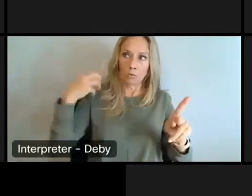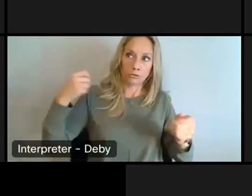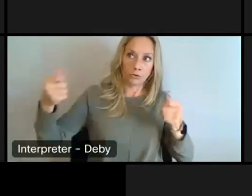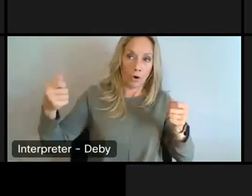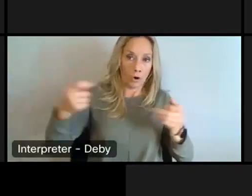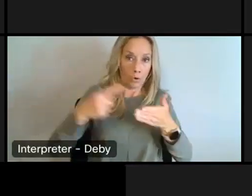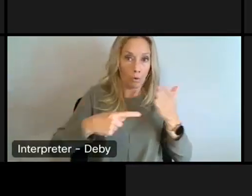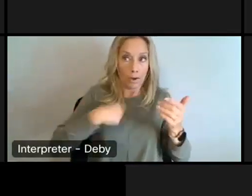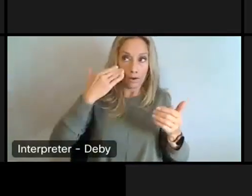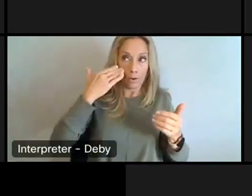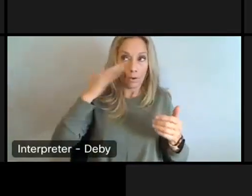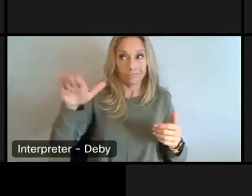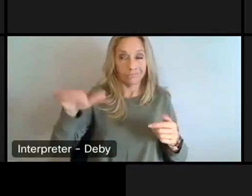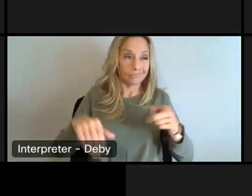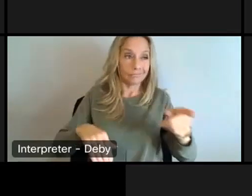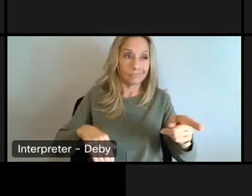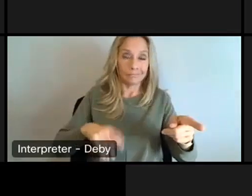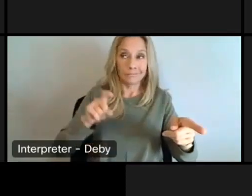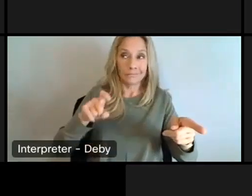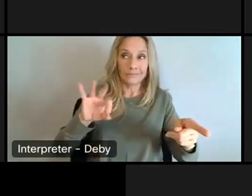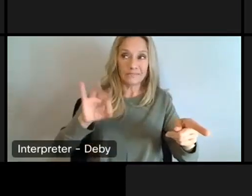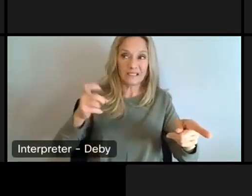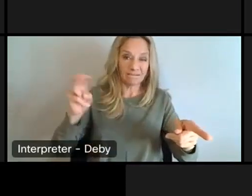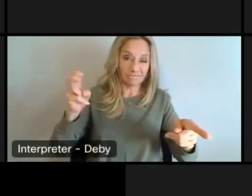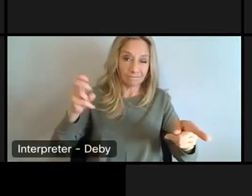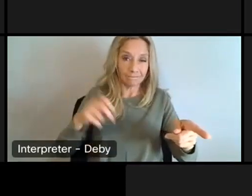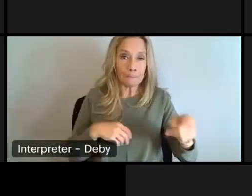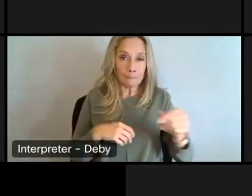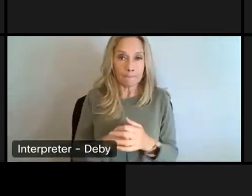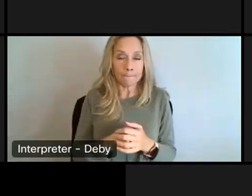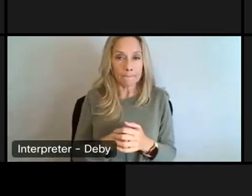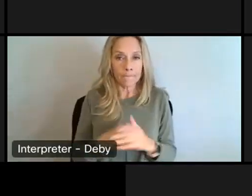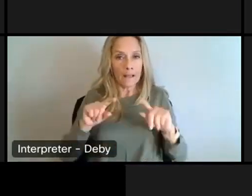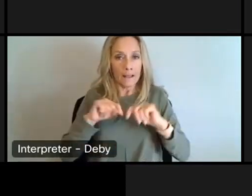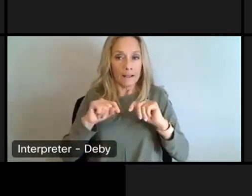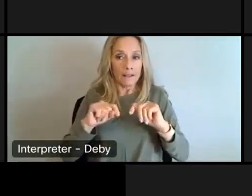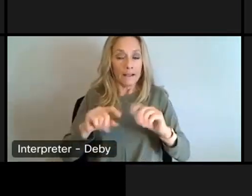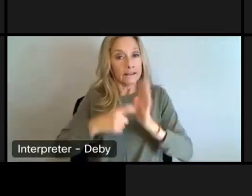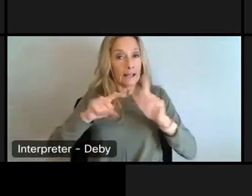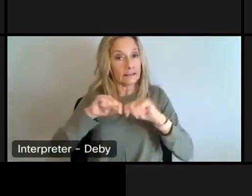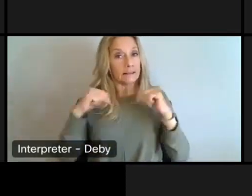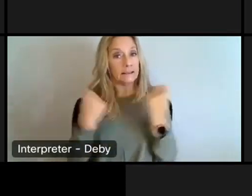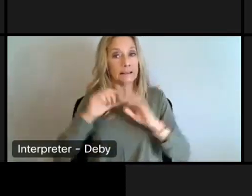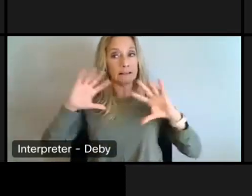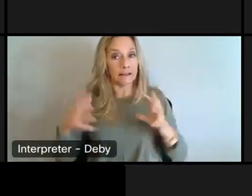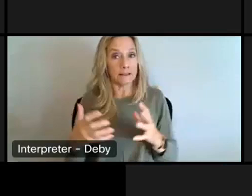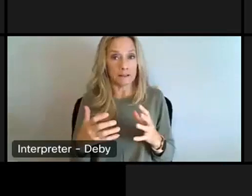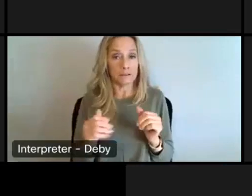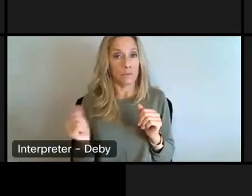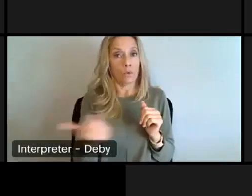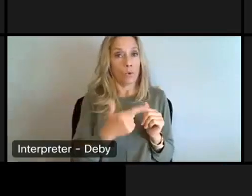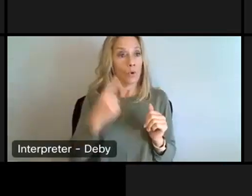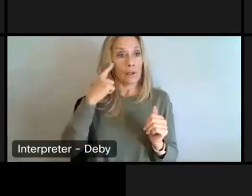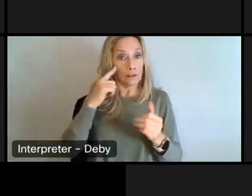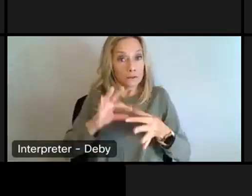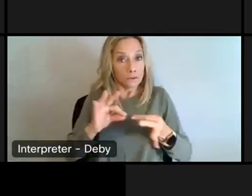know say, hey, look, this needs to get fixed. So it's a team effort. I think everybody who hears a story or